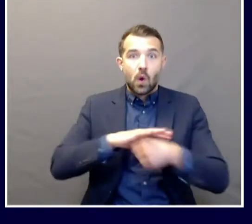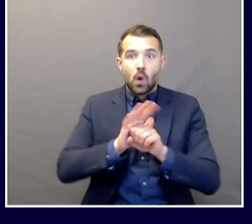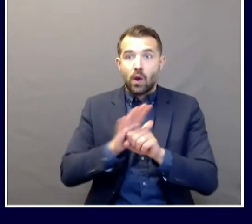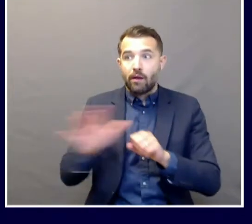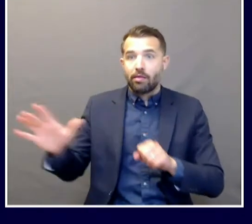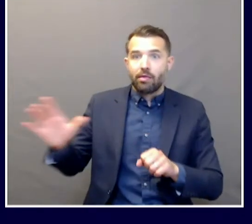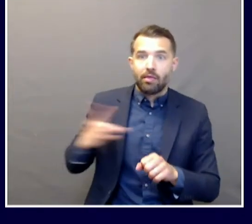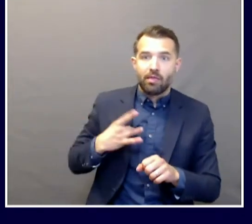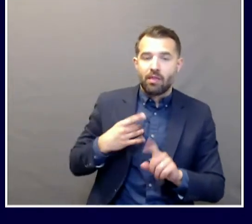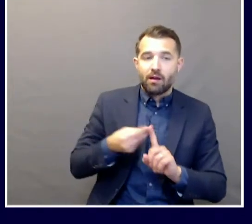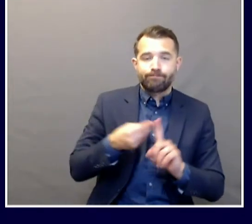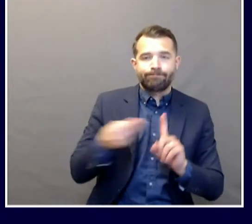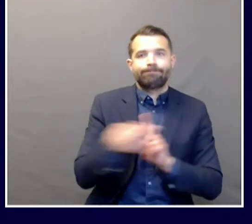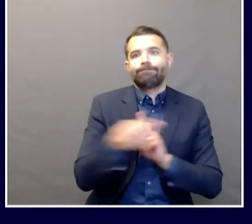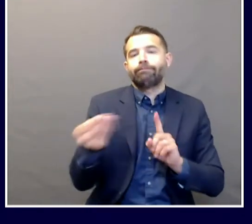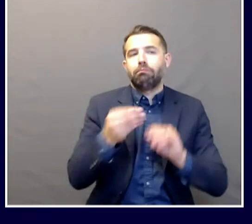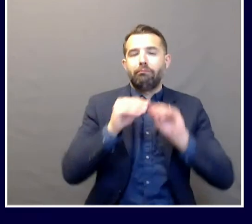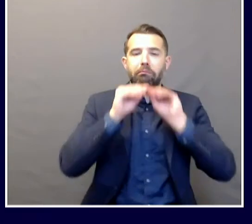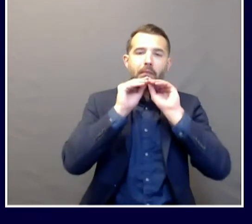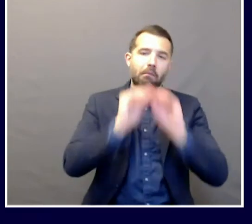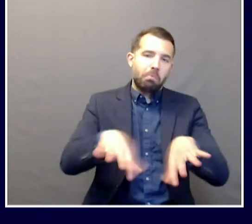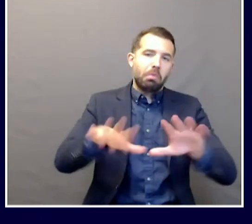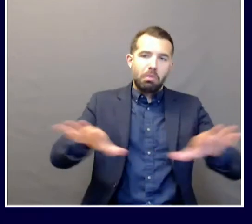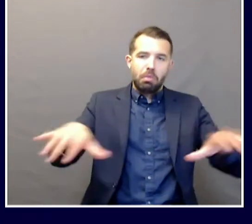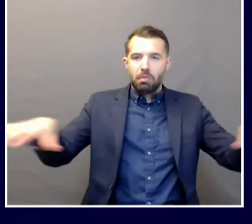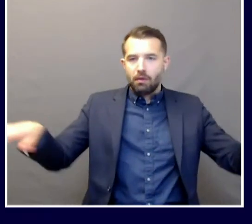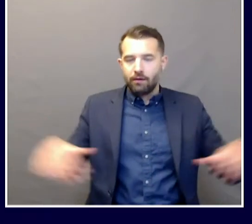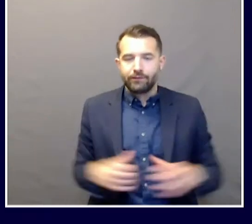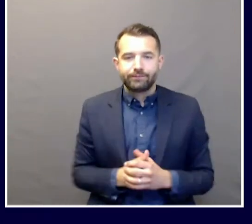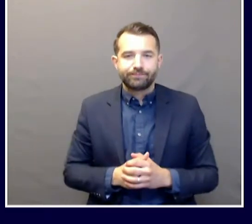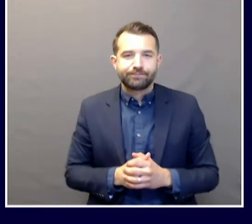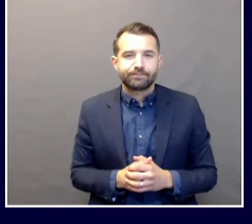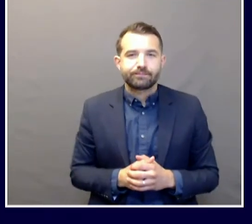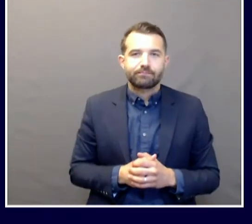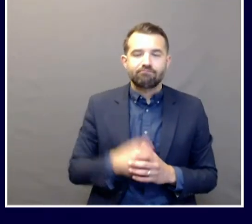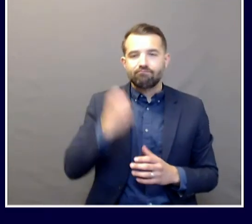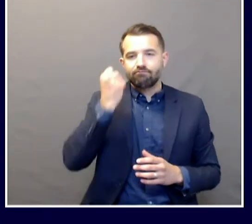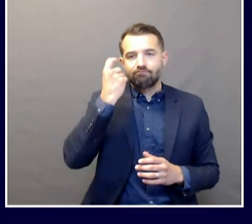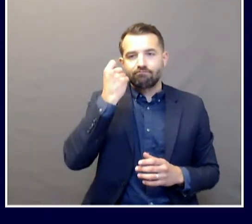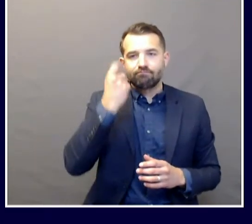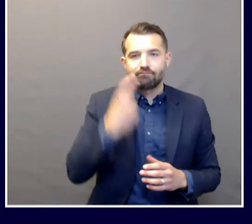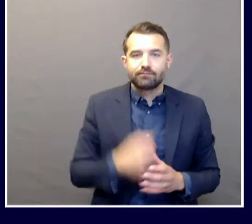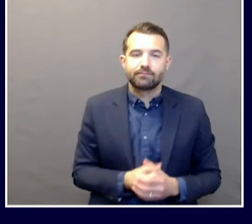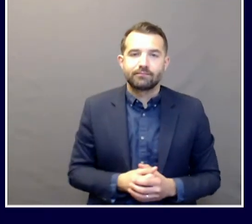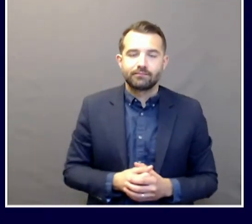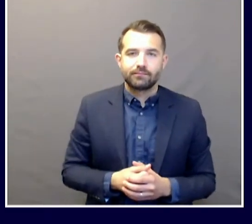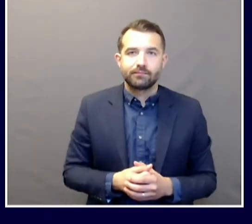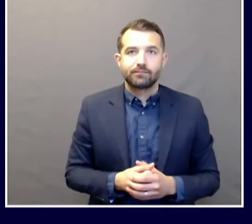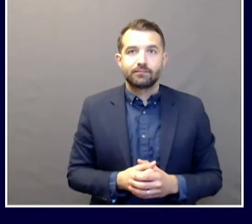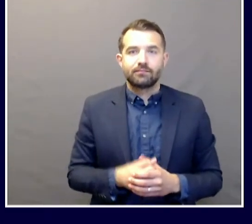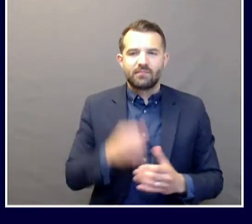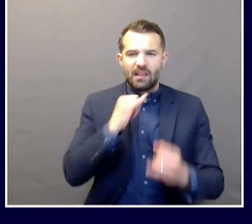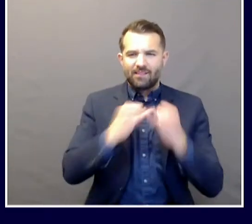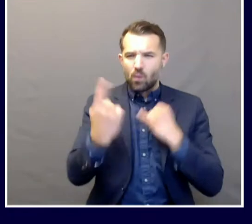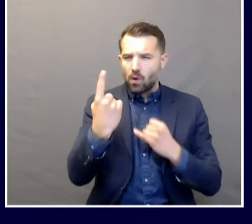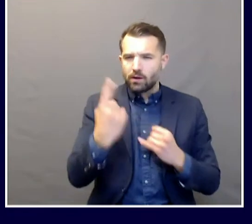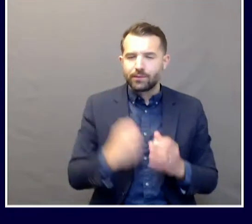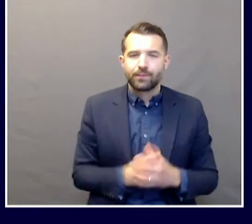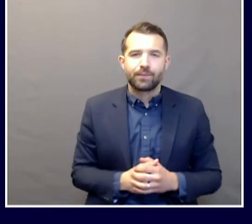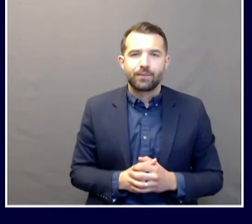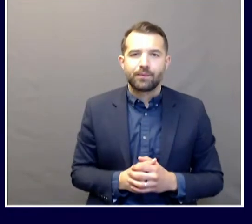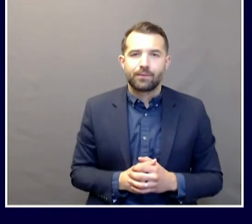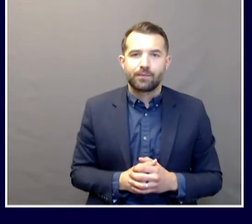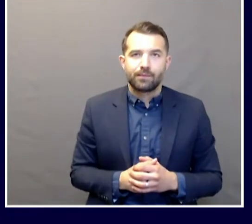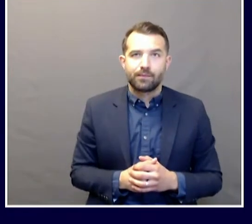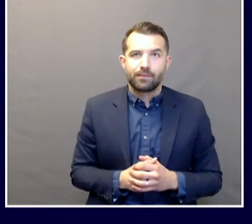I got it. One final thing, we've seen sort of varying approaches to